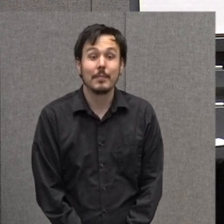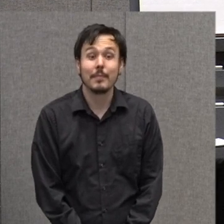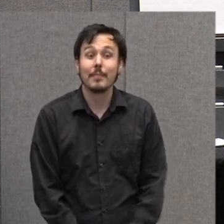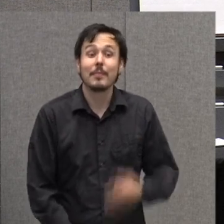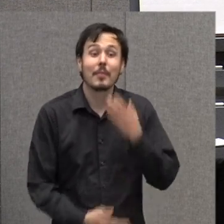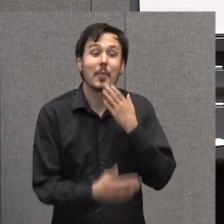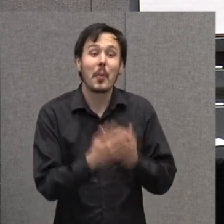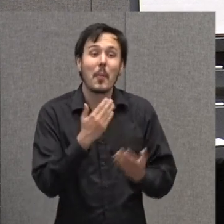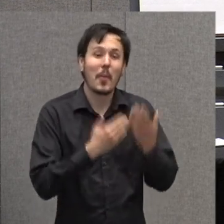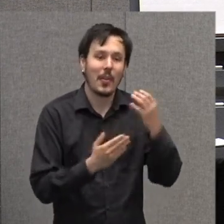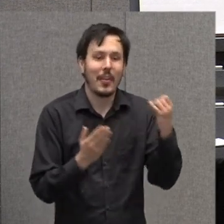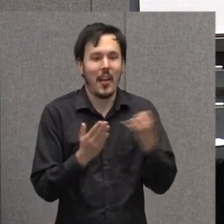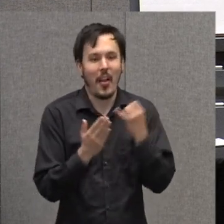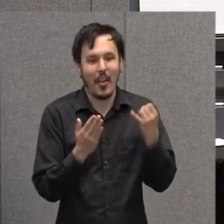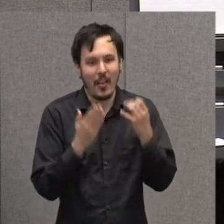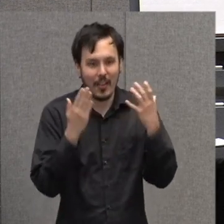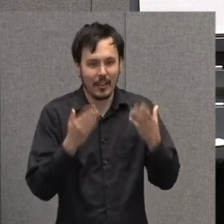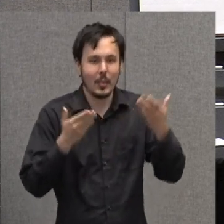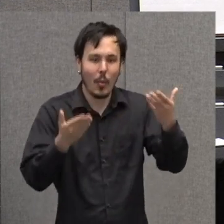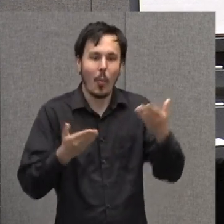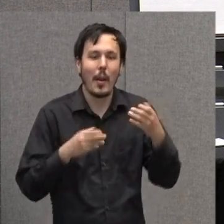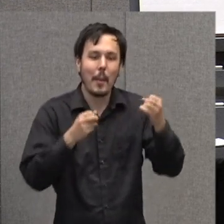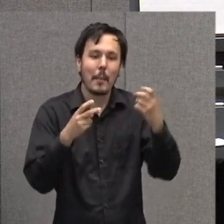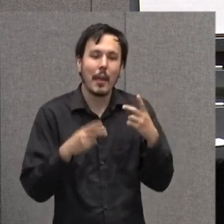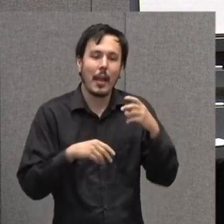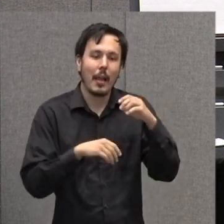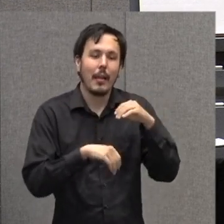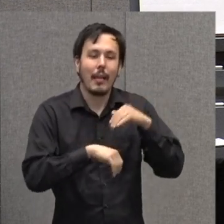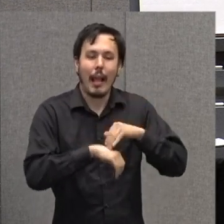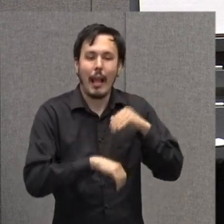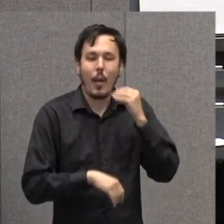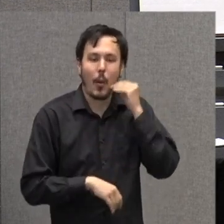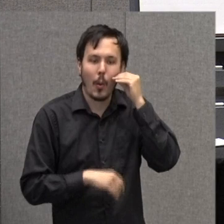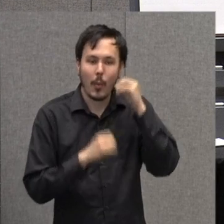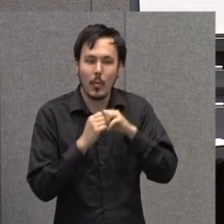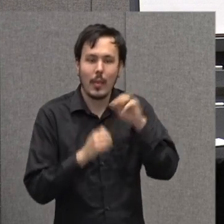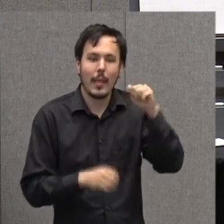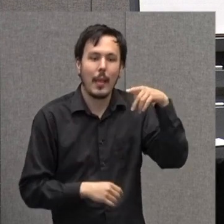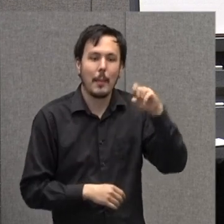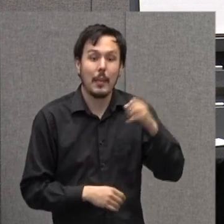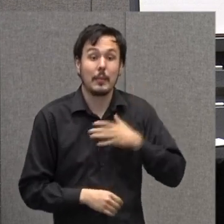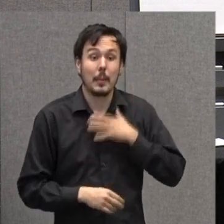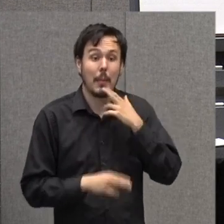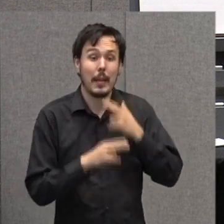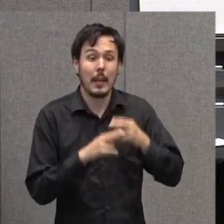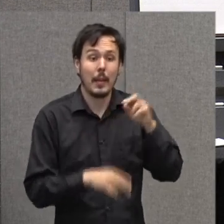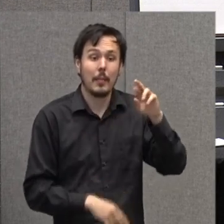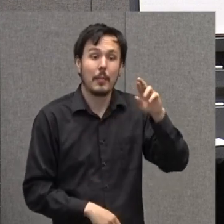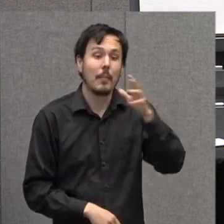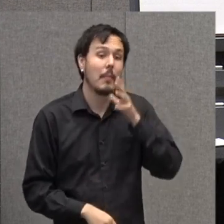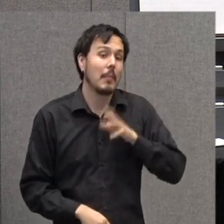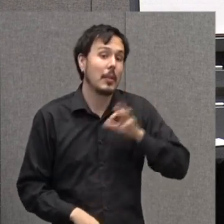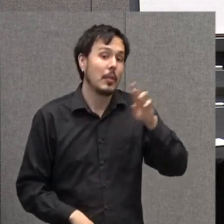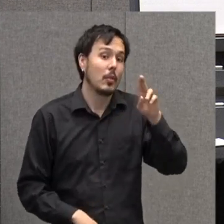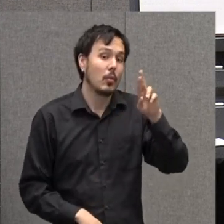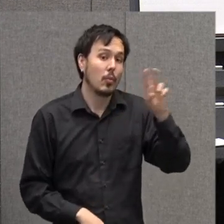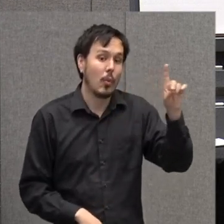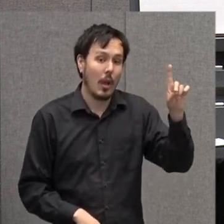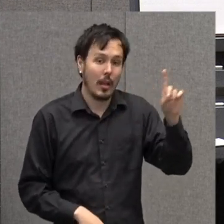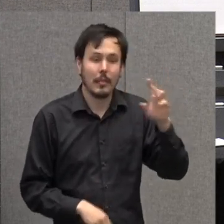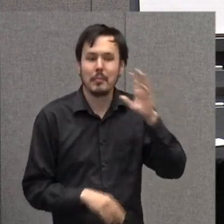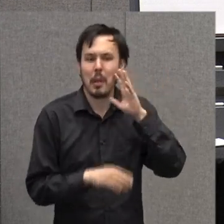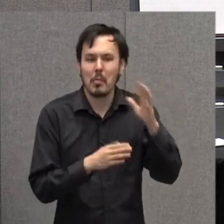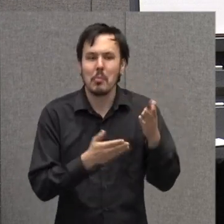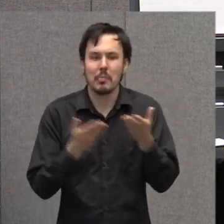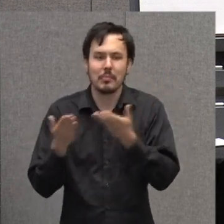Good morning, artists, and welcome back to APS at Home. My name is Mrs. Rudd, and with me today is another art teacher who will introduce herself right